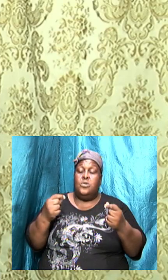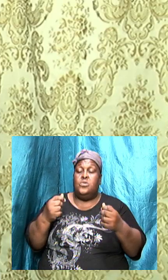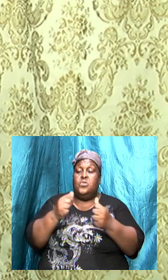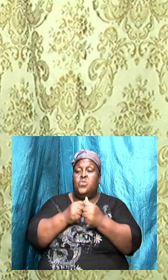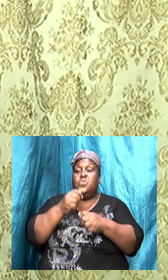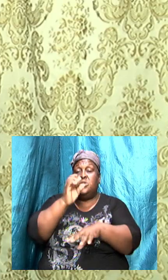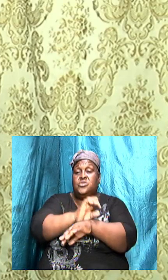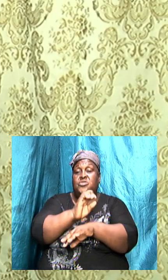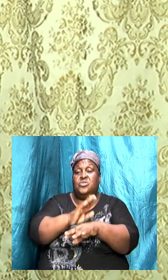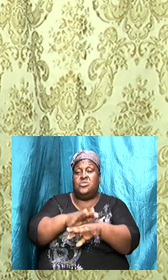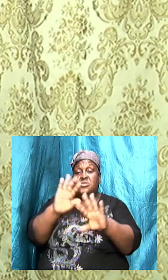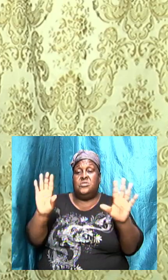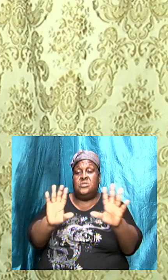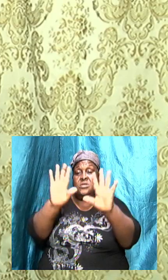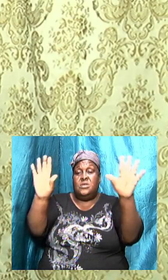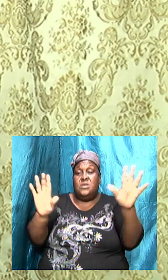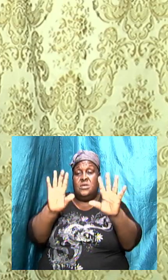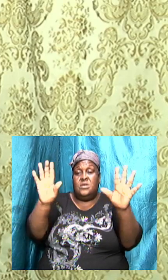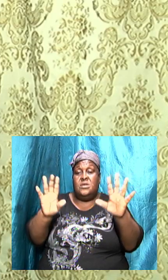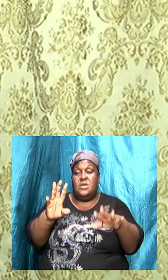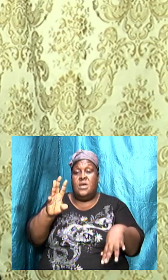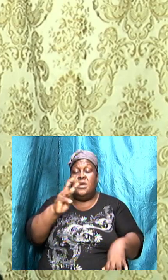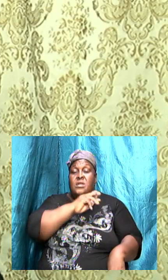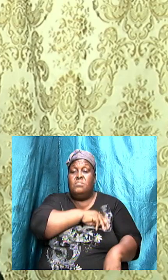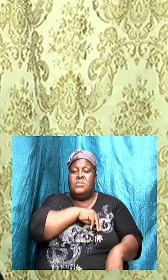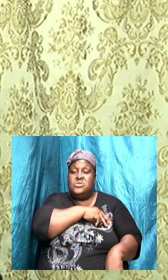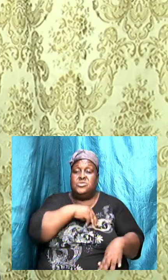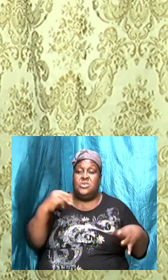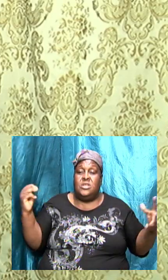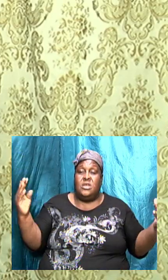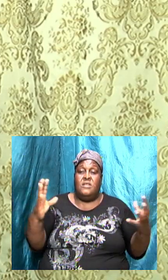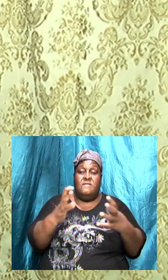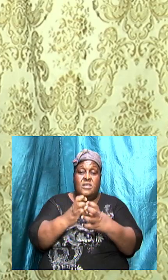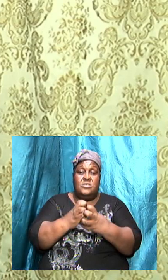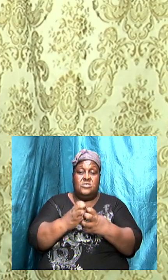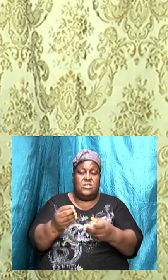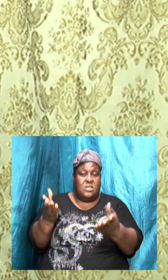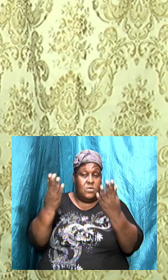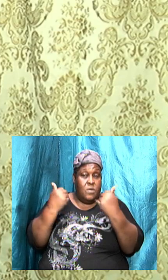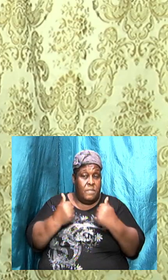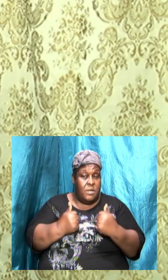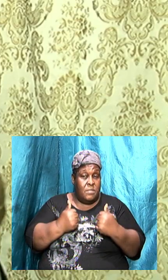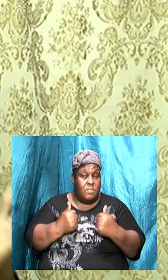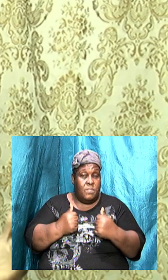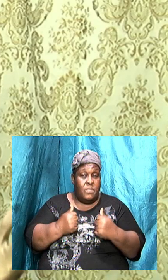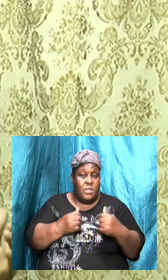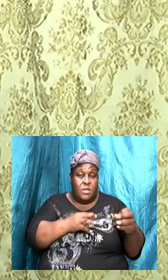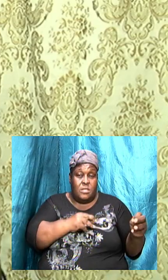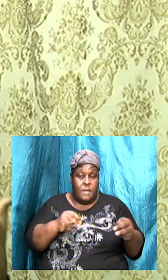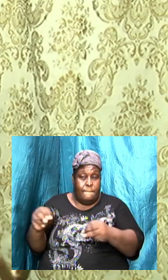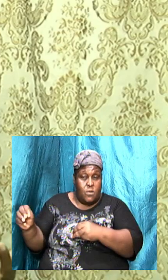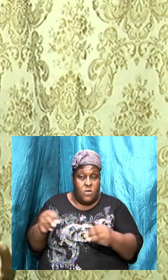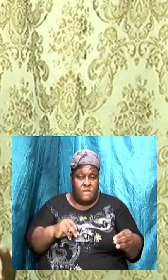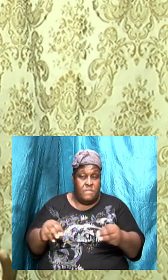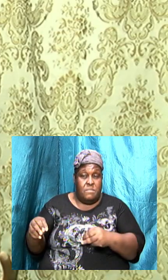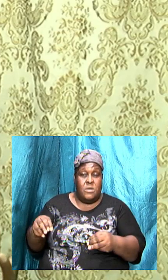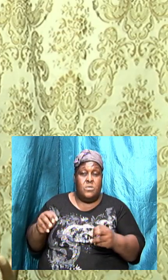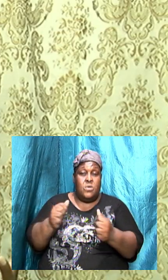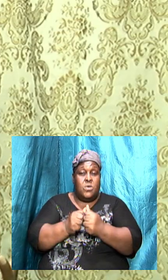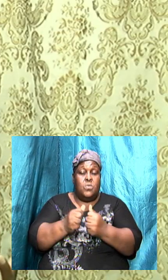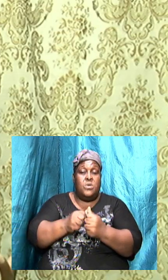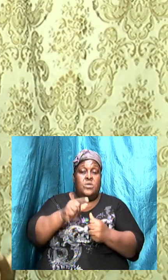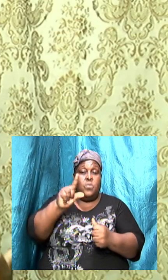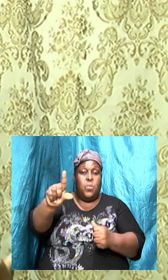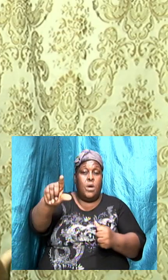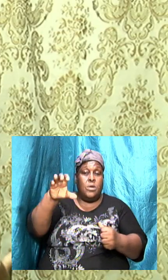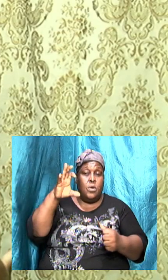It has to do with convention that is coming. It has to do with, you know, the movements with the 100